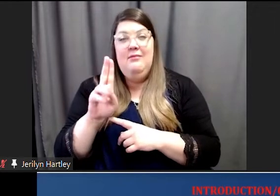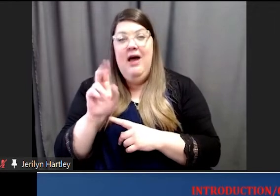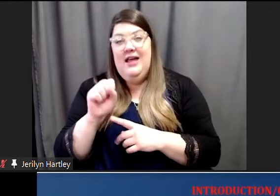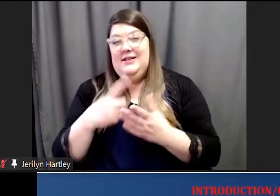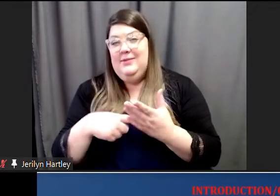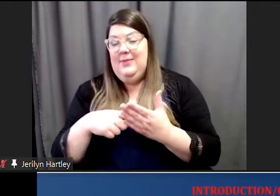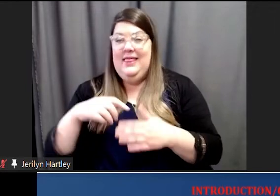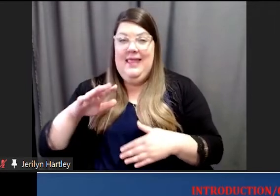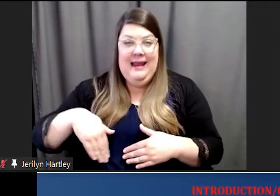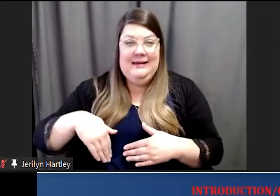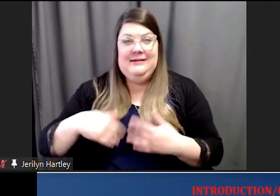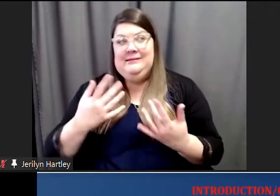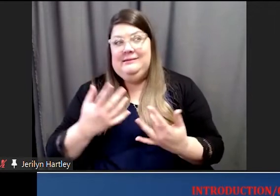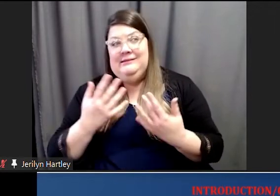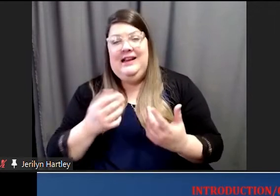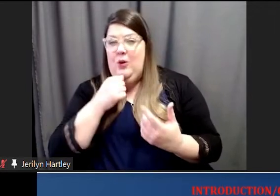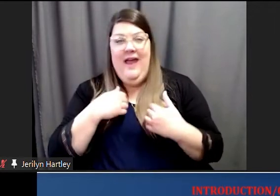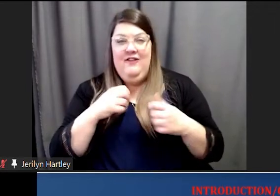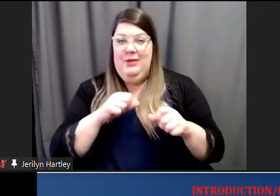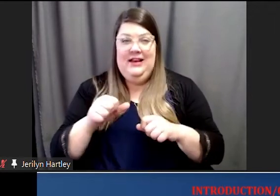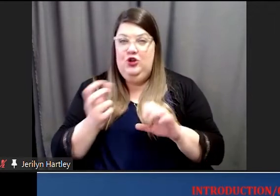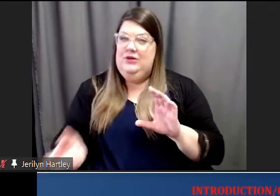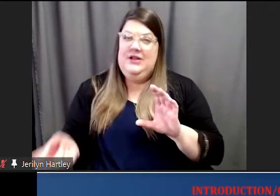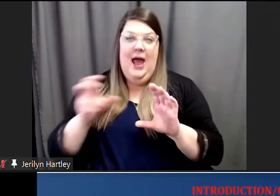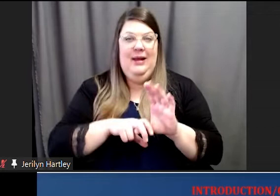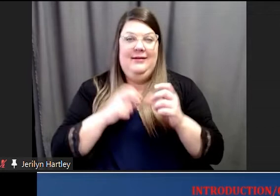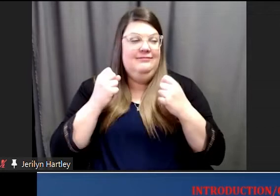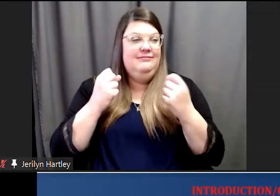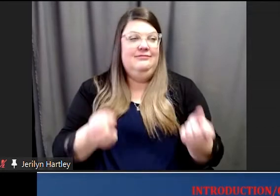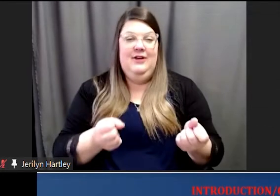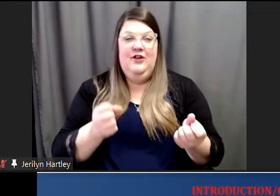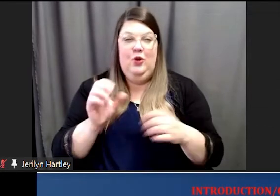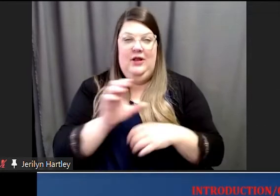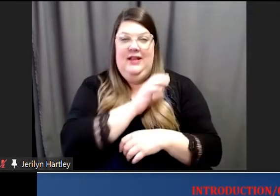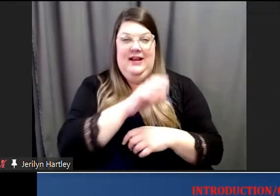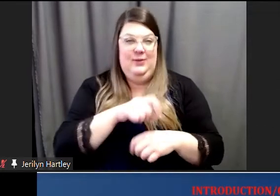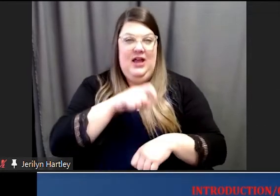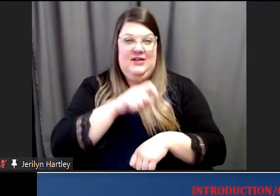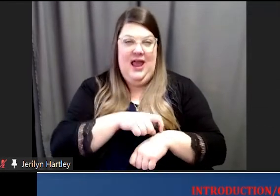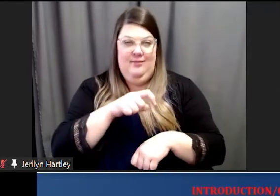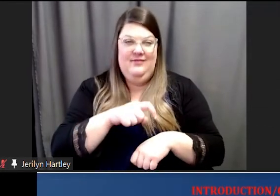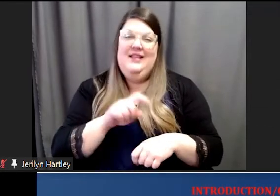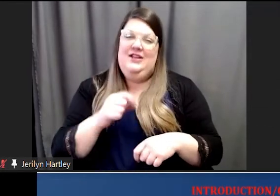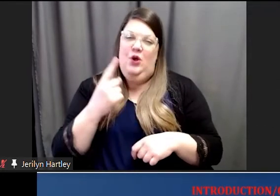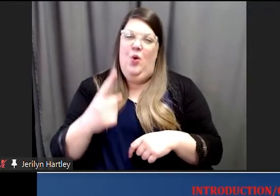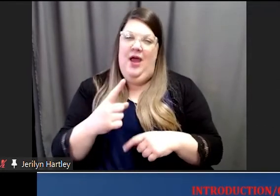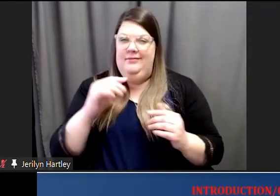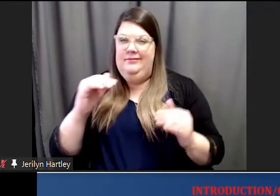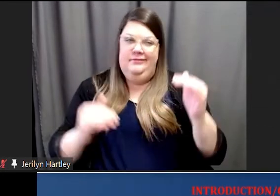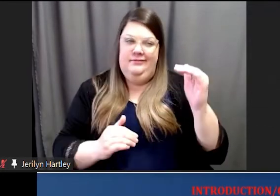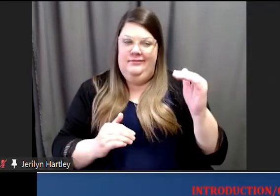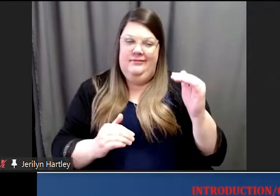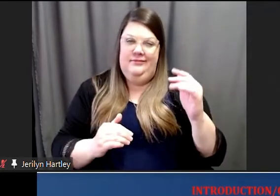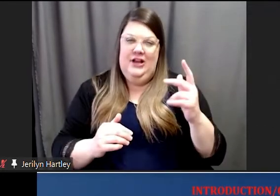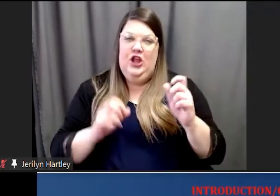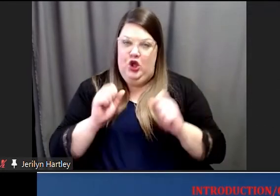be late and stuff like that. And they don't have the ability to just hop in a car and go to the clinic and be on time. So that's just one disparity that